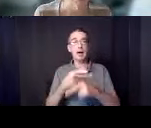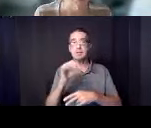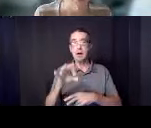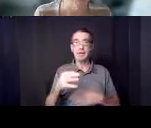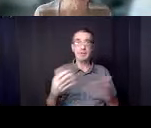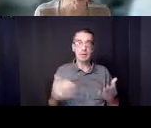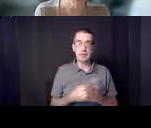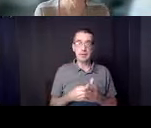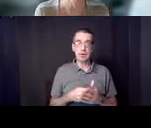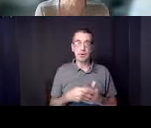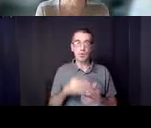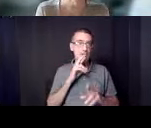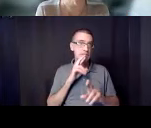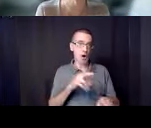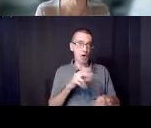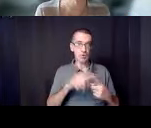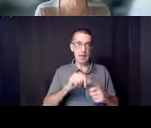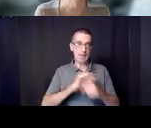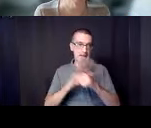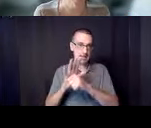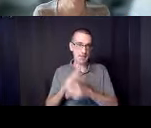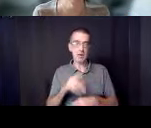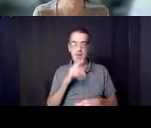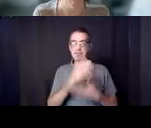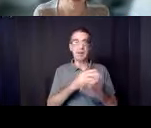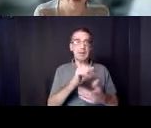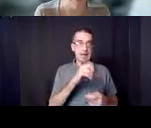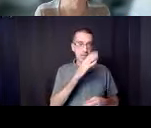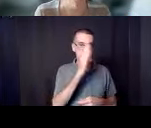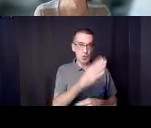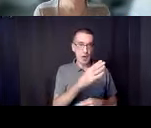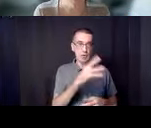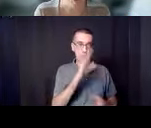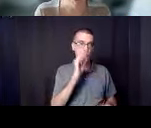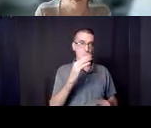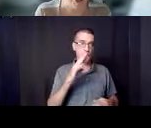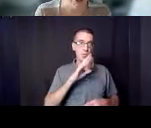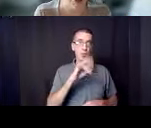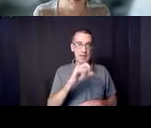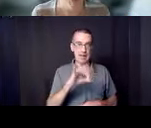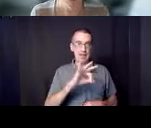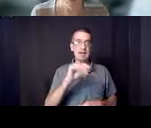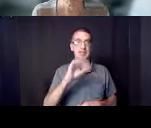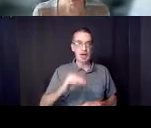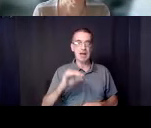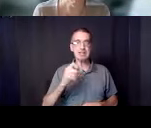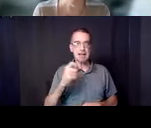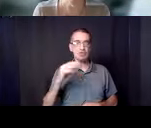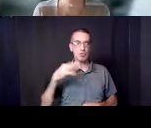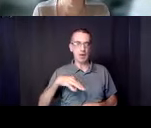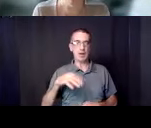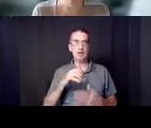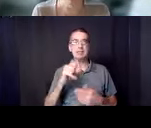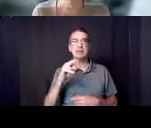of responses to the pandemic. So in some cases, it's direct relief, like the child tax credit, stimulus